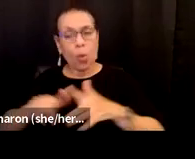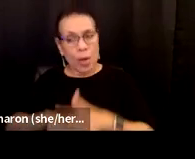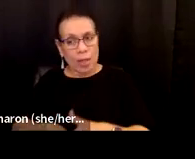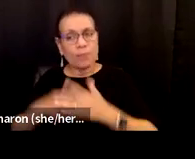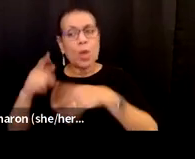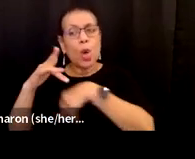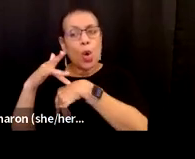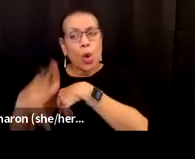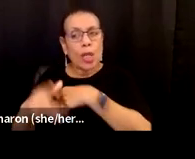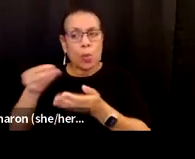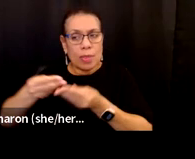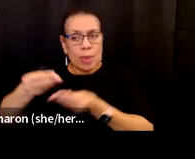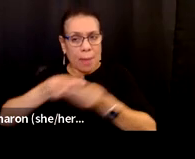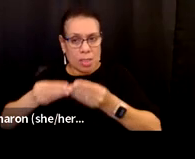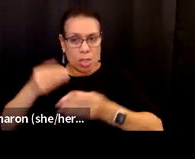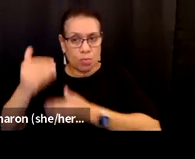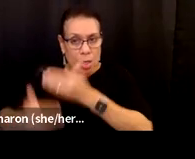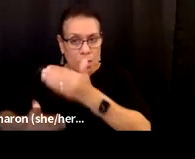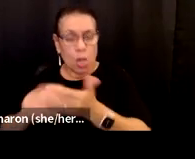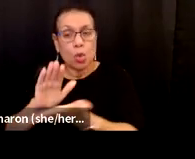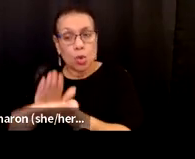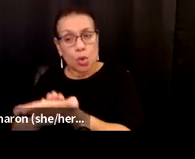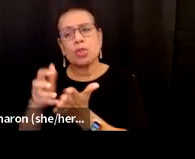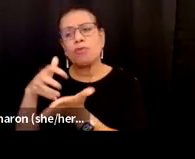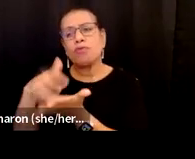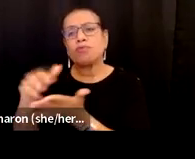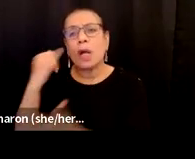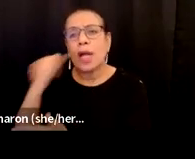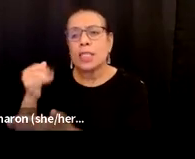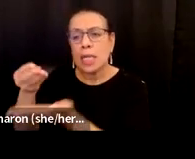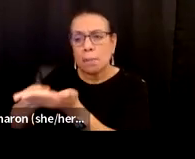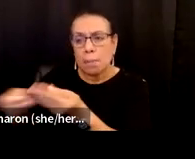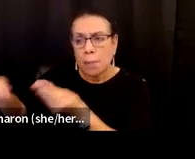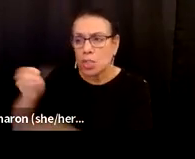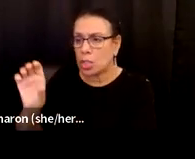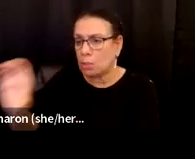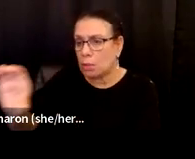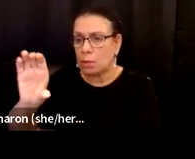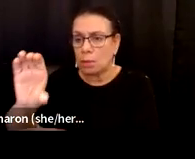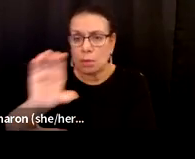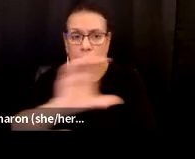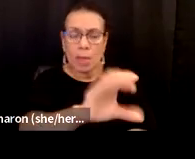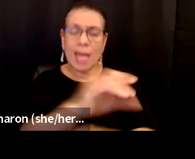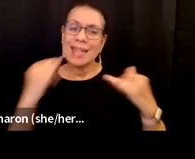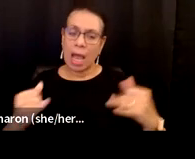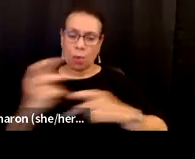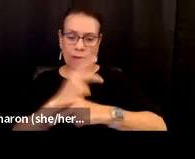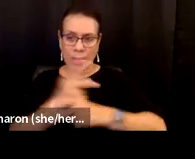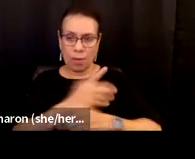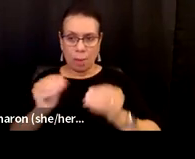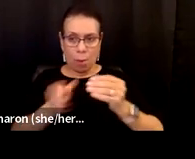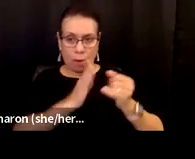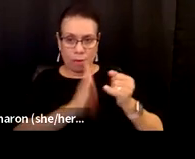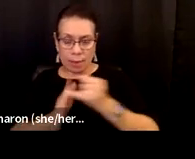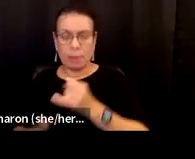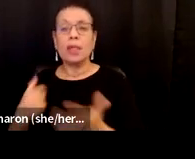process and schools have been given their preliminary budgets and are going through the budget collaboration process right now the shah was scheduled